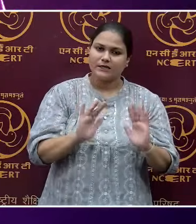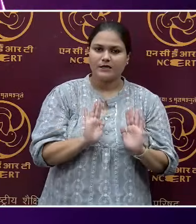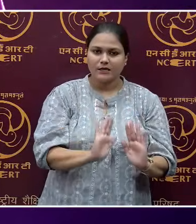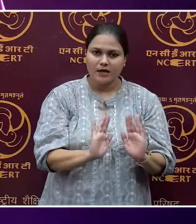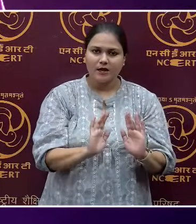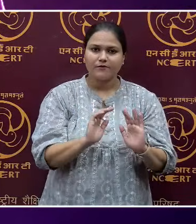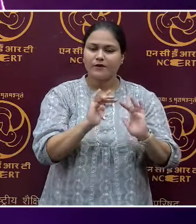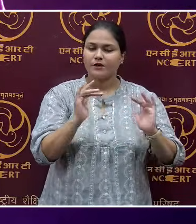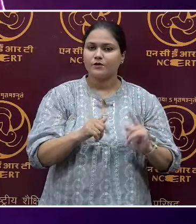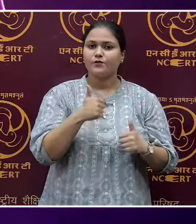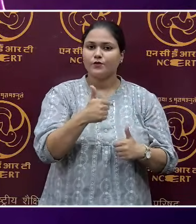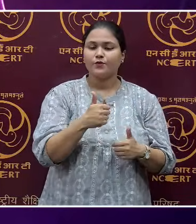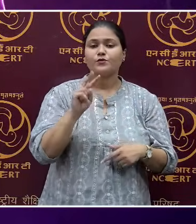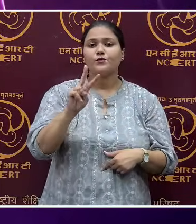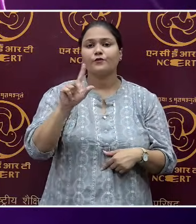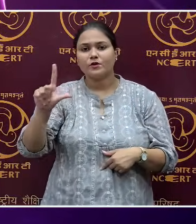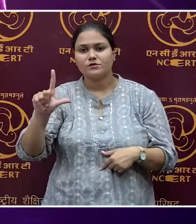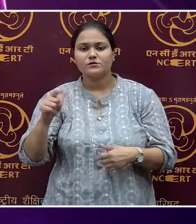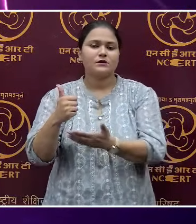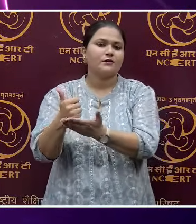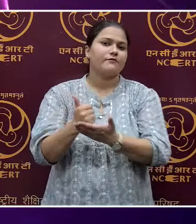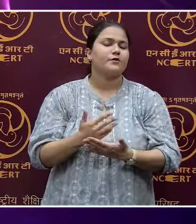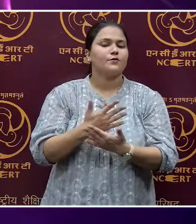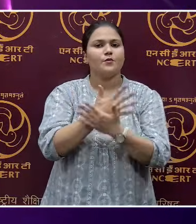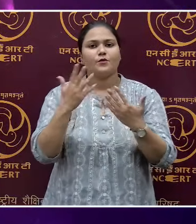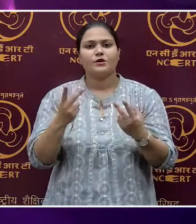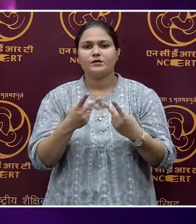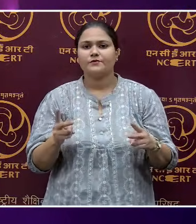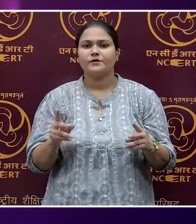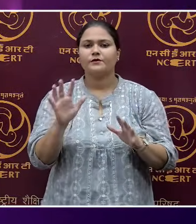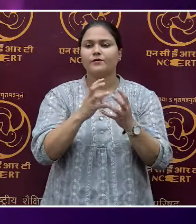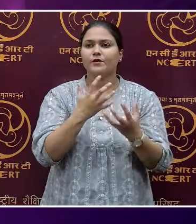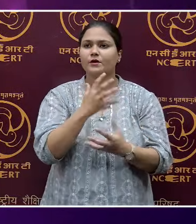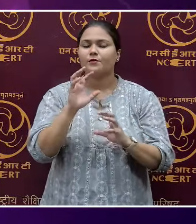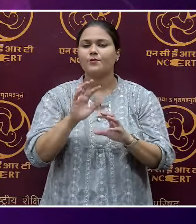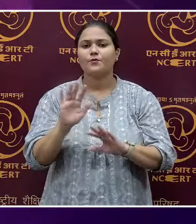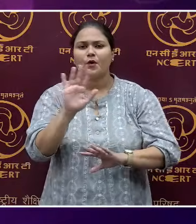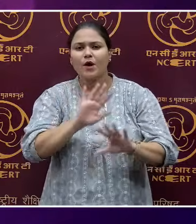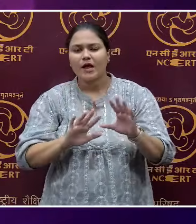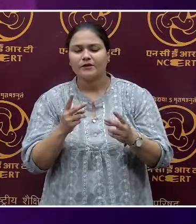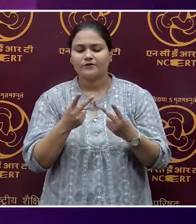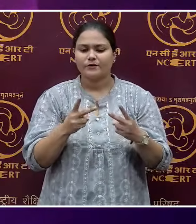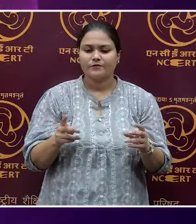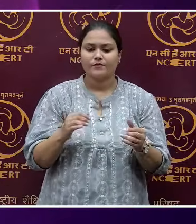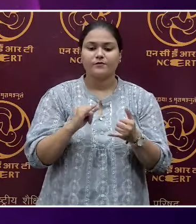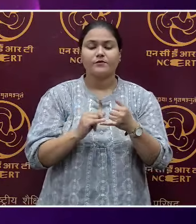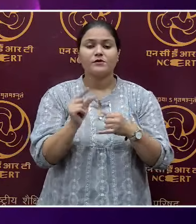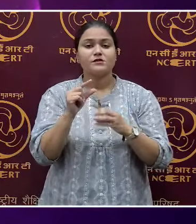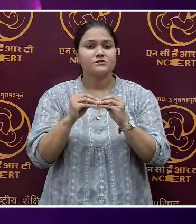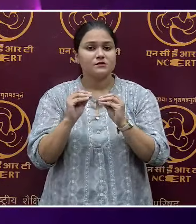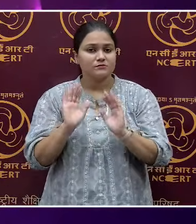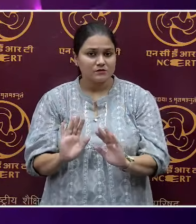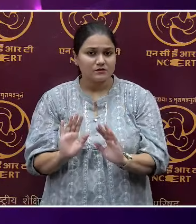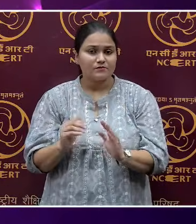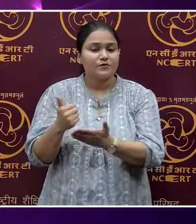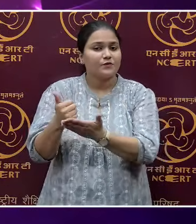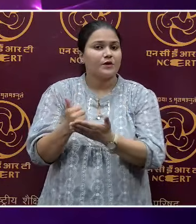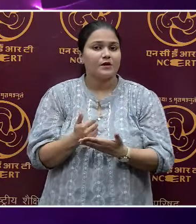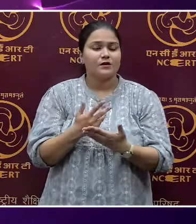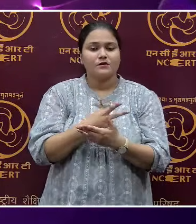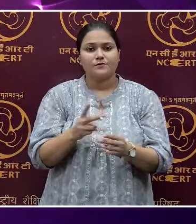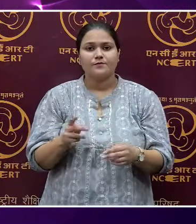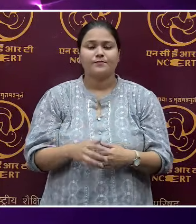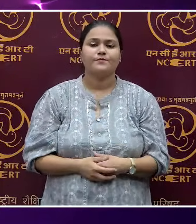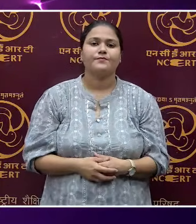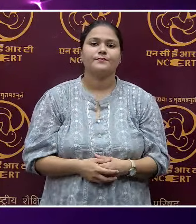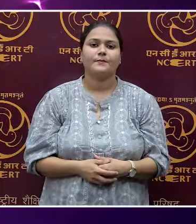and perform the different activities according to their subjects and according to the grades. Time is not a problem, resources is not a problem